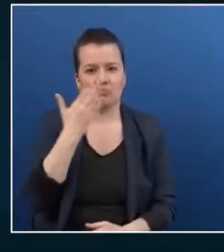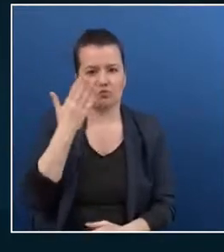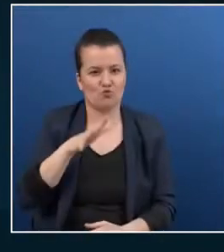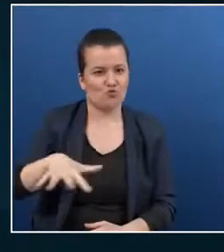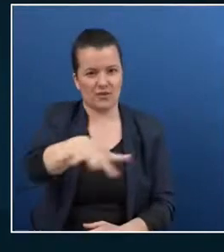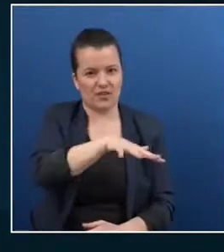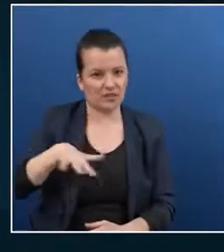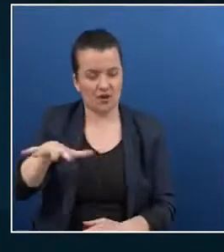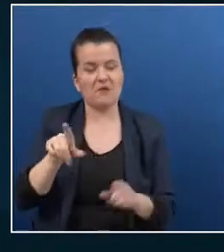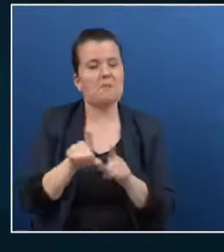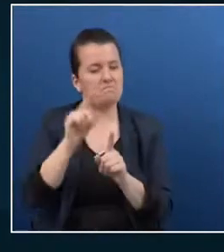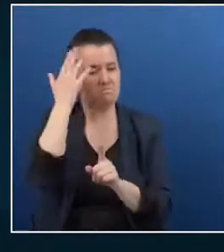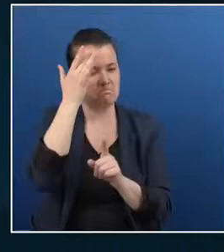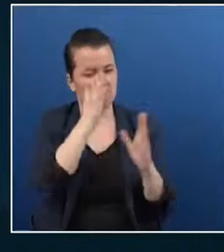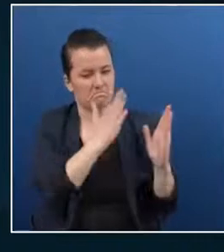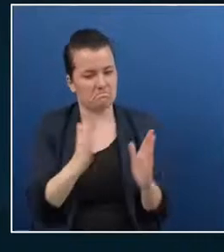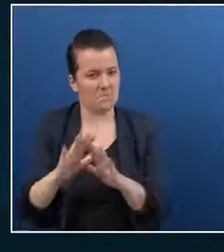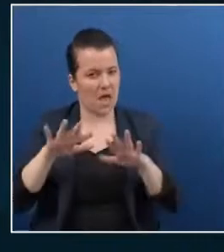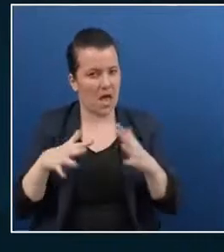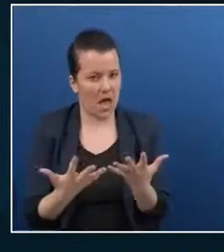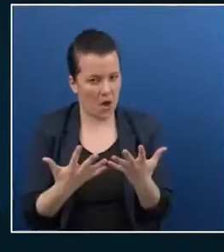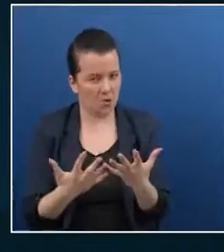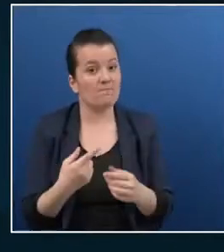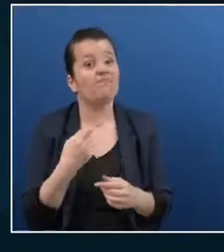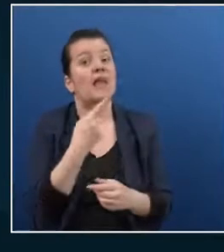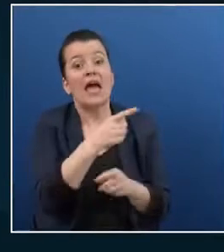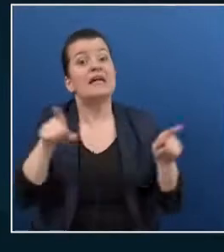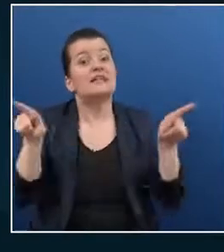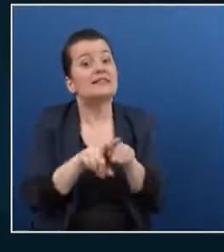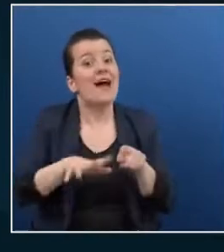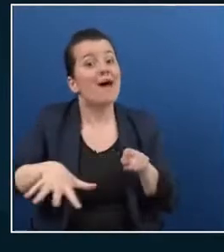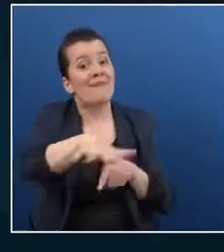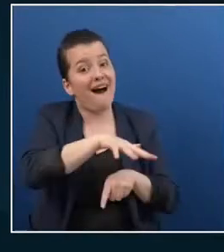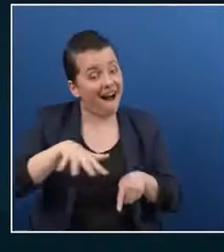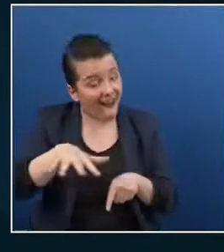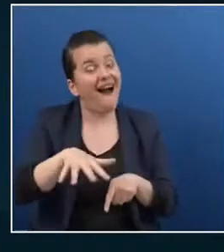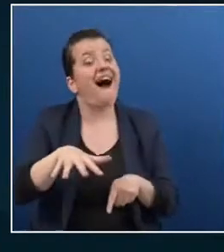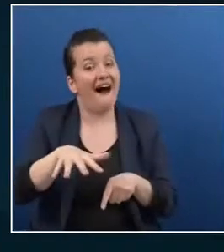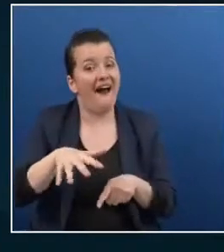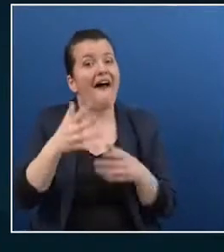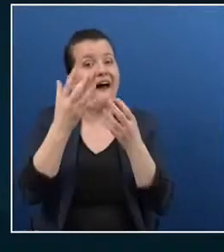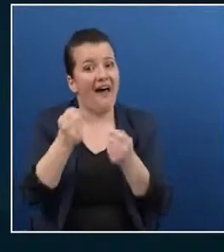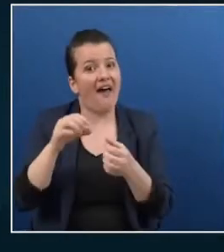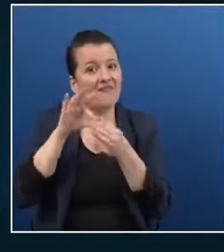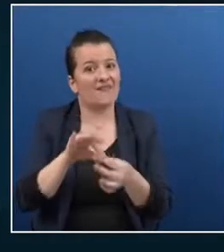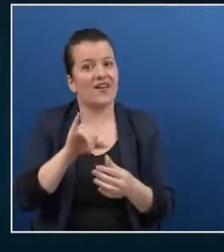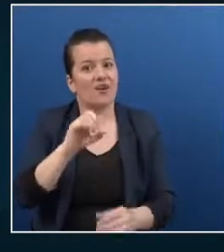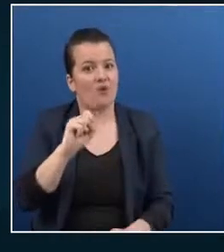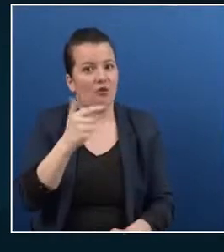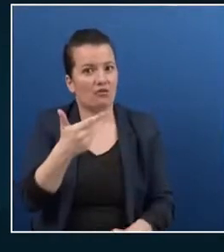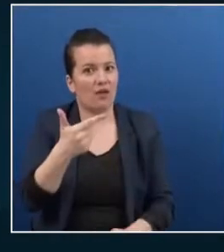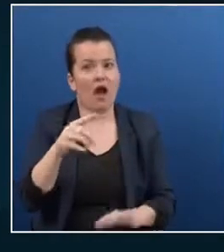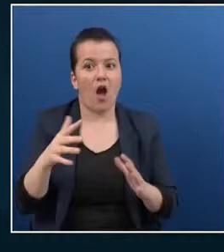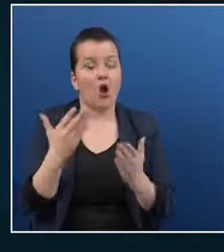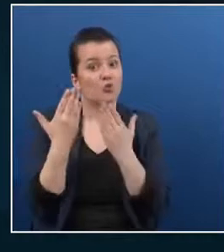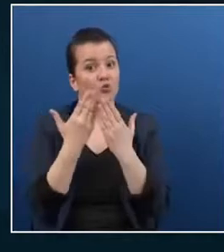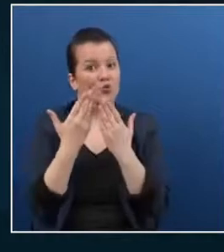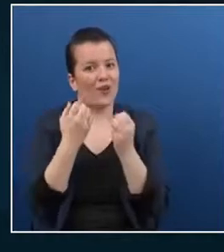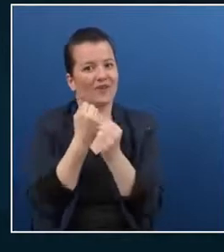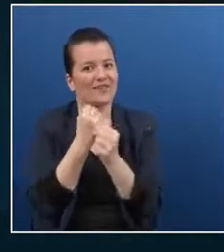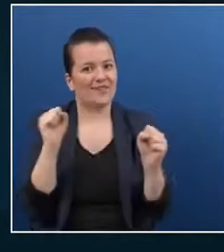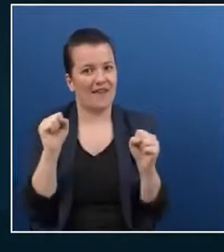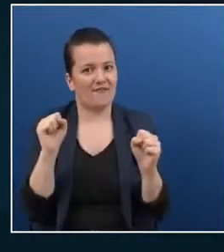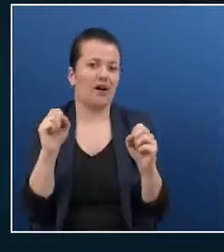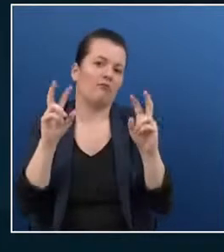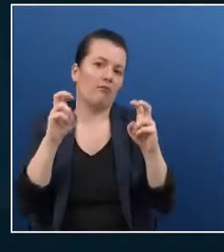school districts there, was using it to make a safe school using communication in this